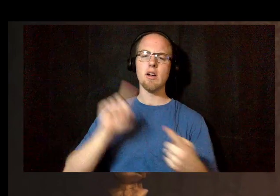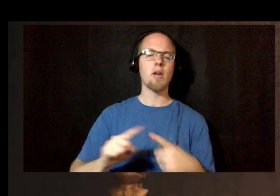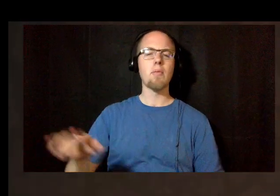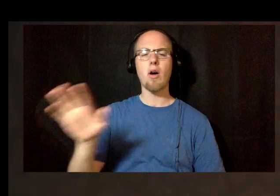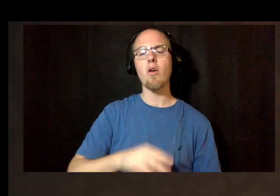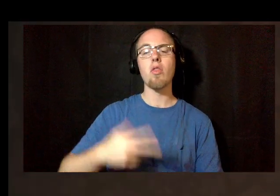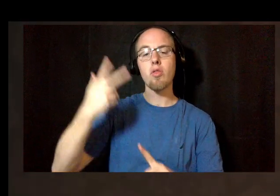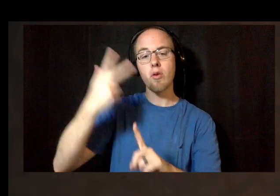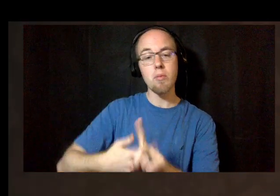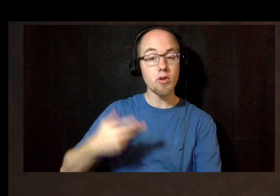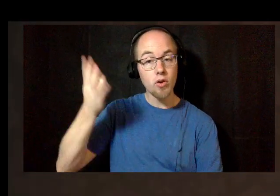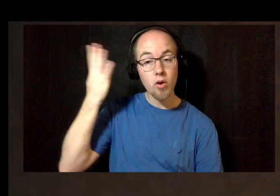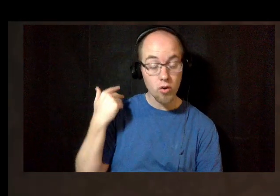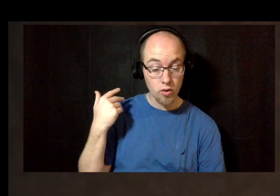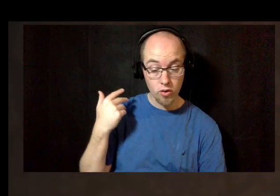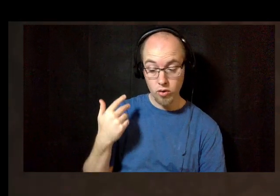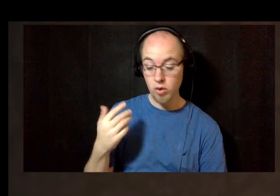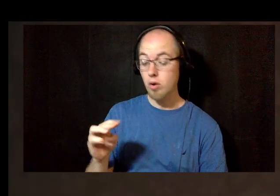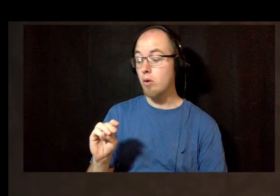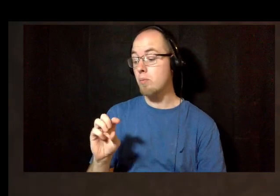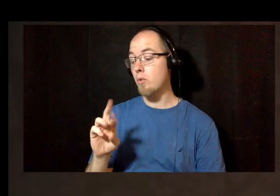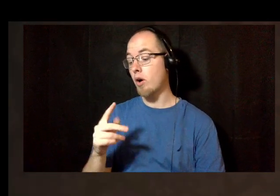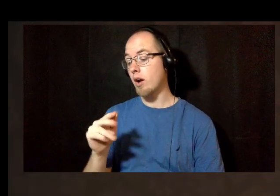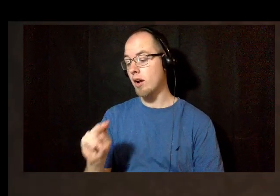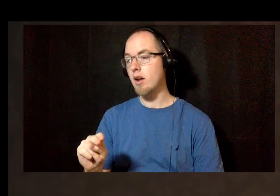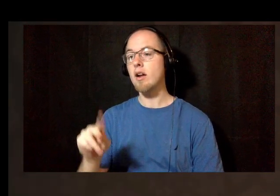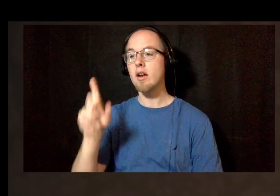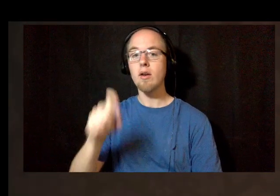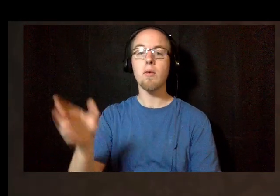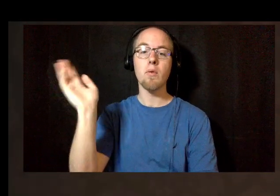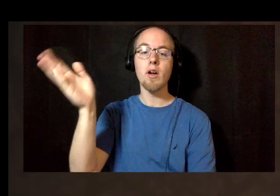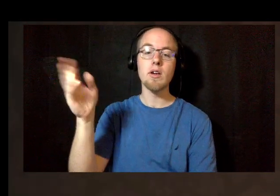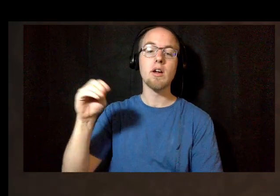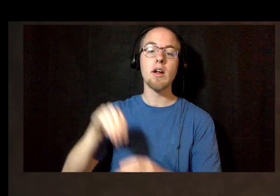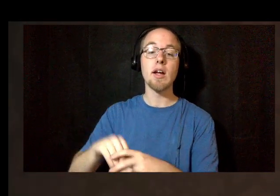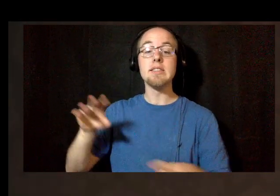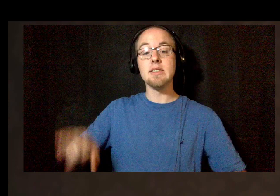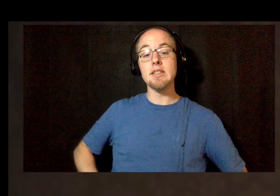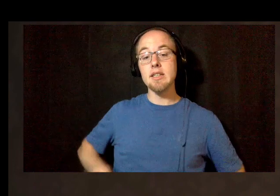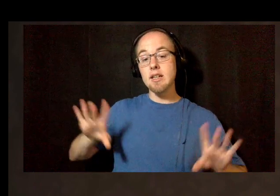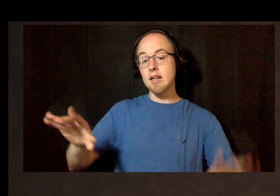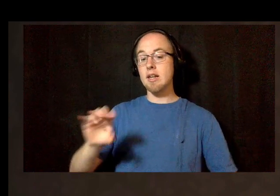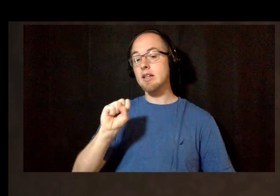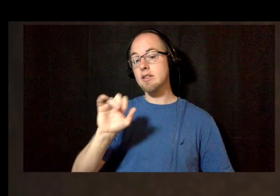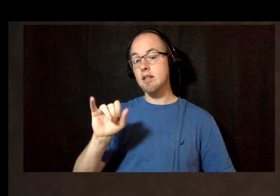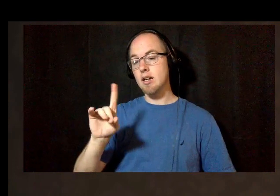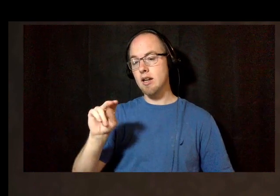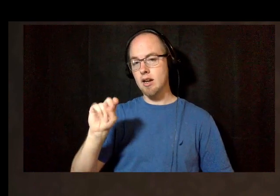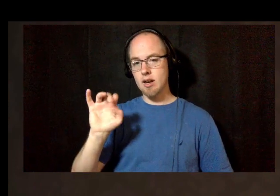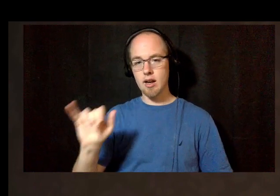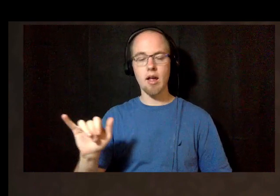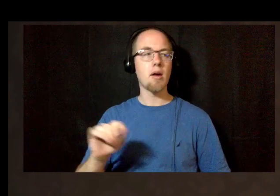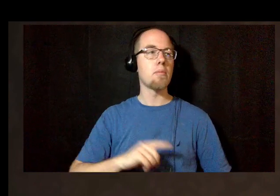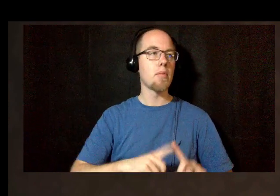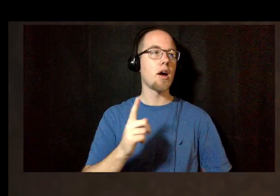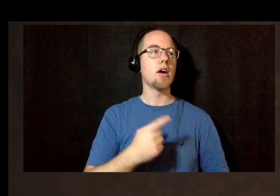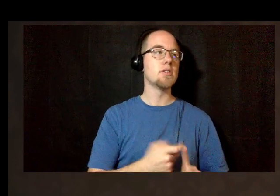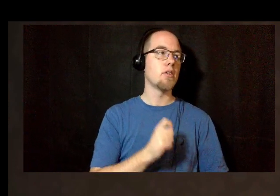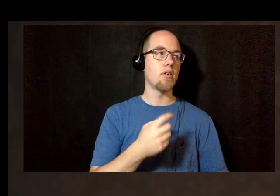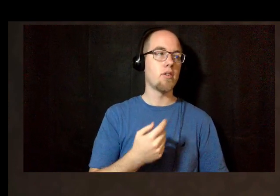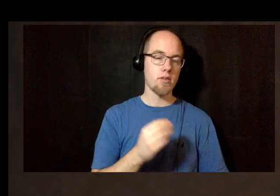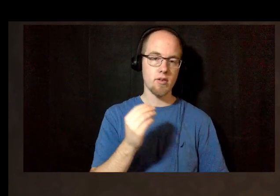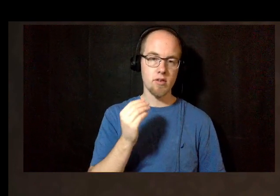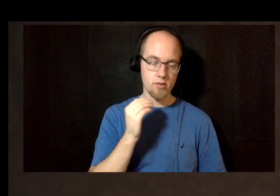ago. Morgan had to do a presentation in Sydney, right? But he was on his way home from overseas and he got stuck